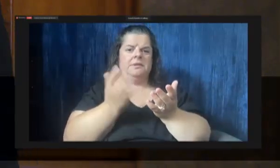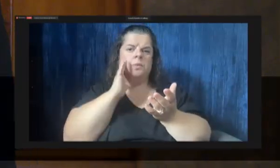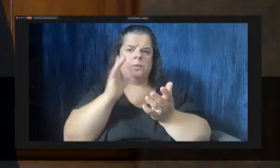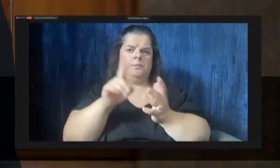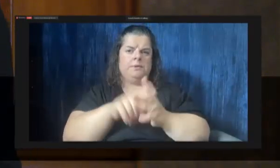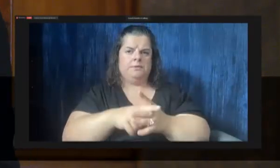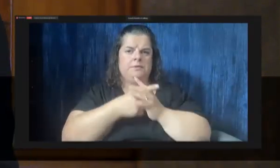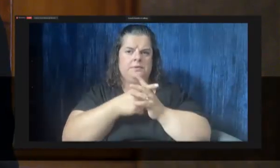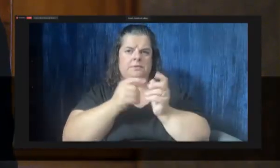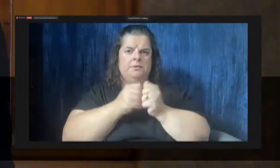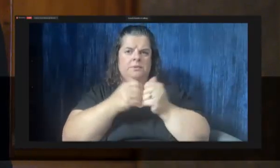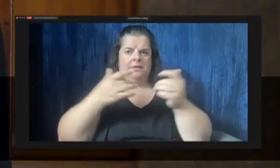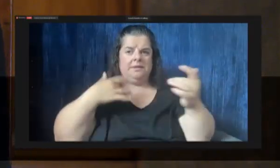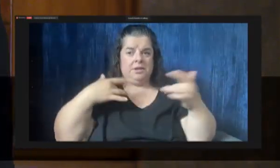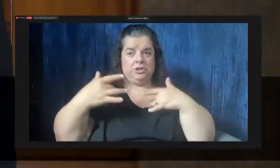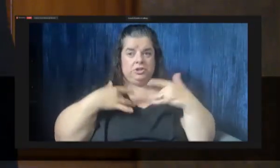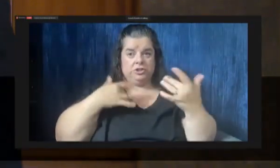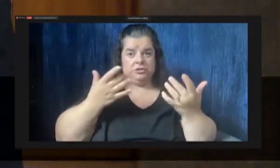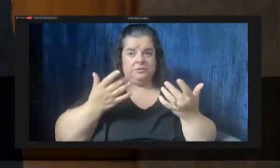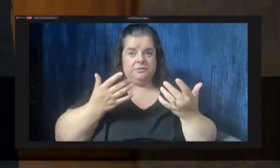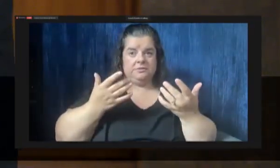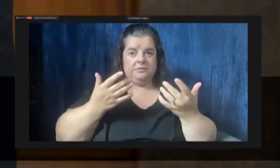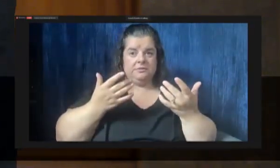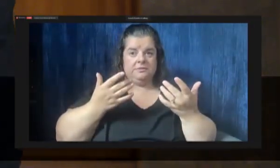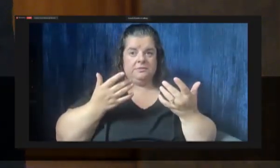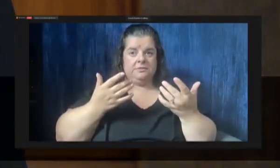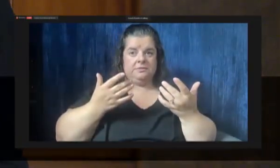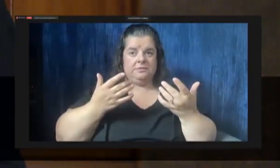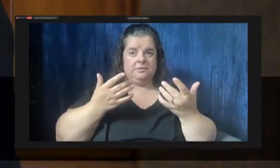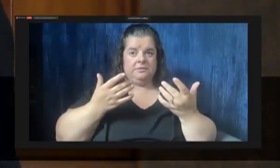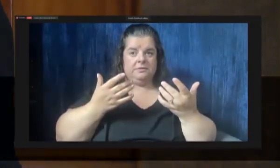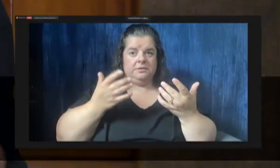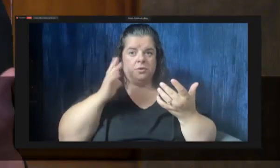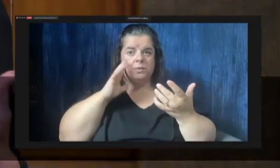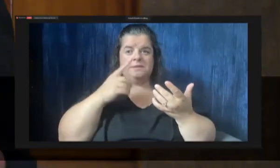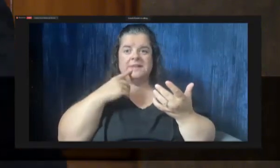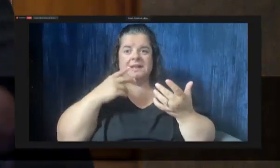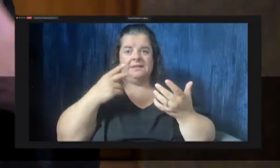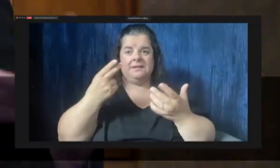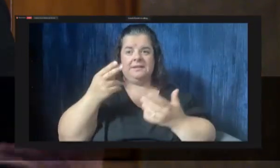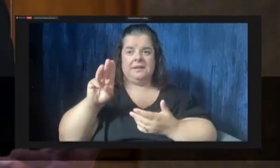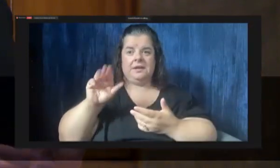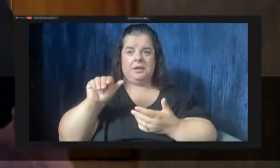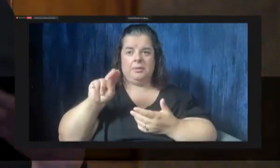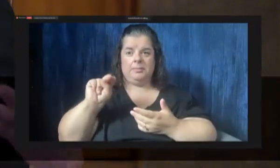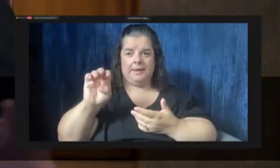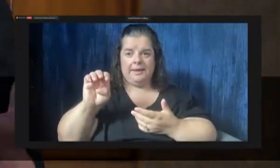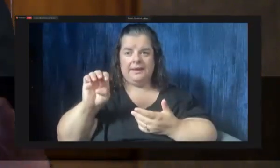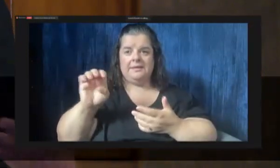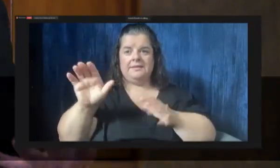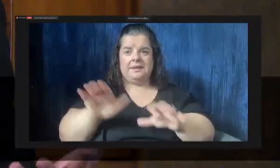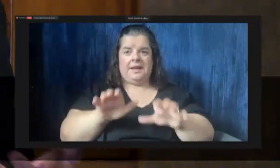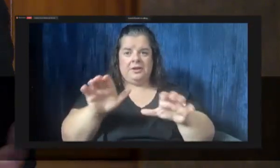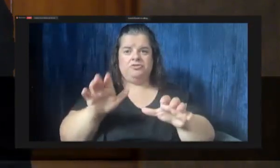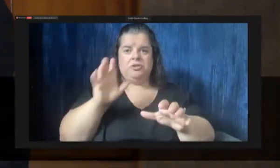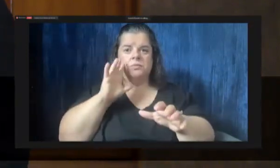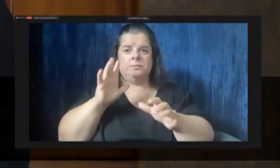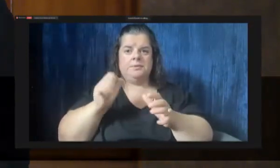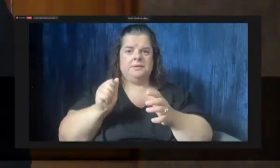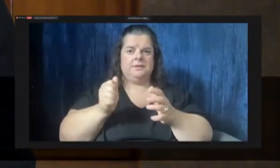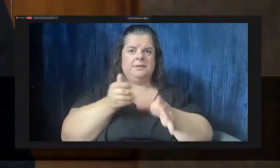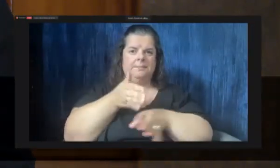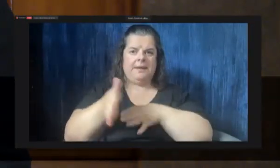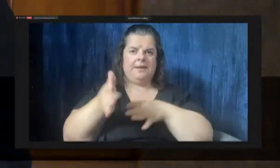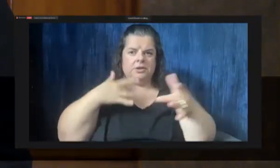with the concerns, which would, I would say Humane Action would be the representative of sort of the concerns of that so many people do